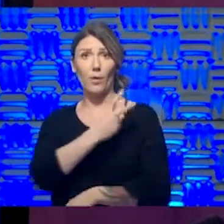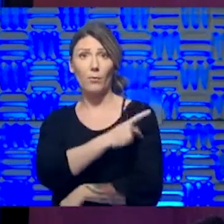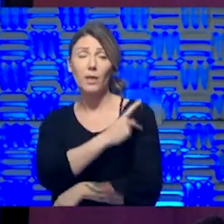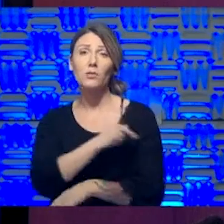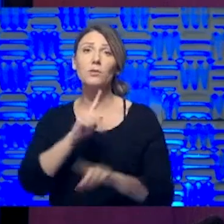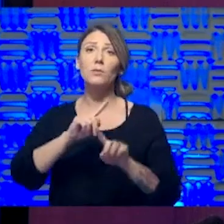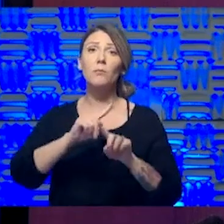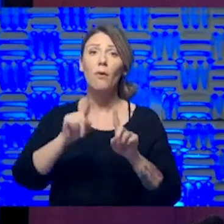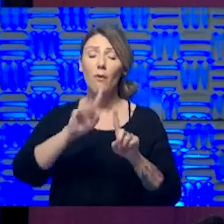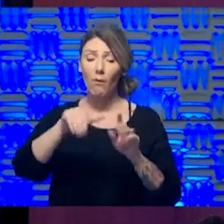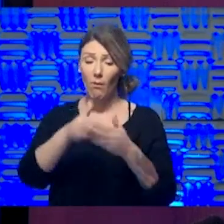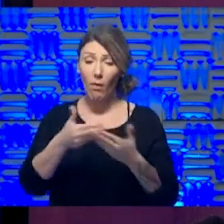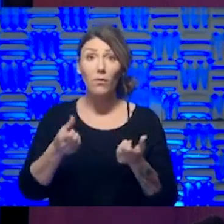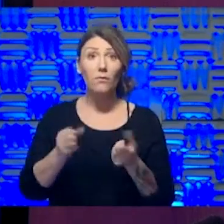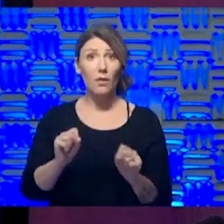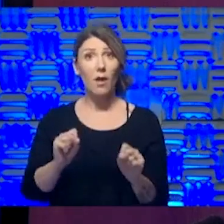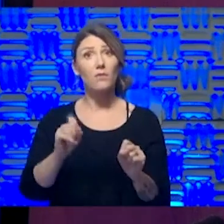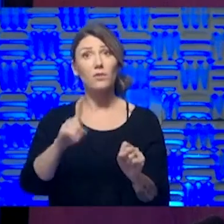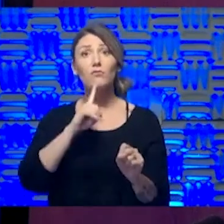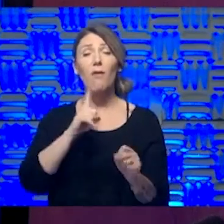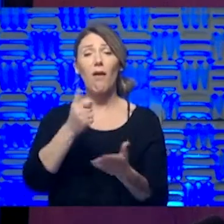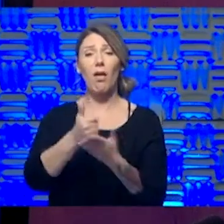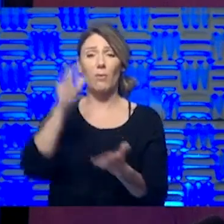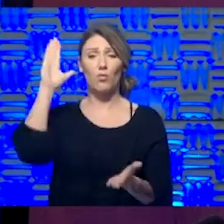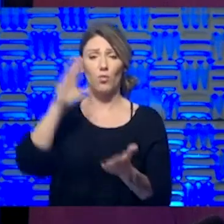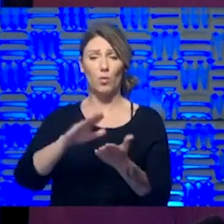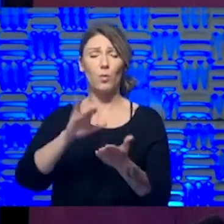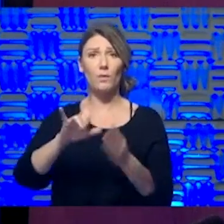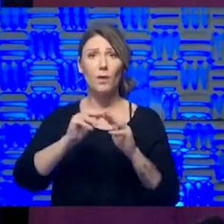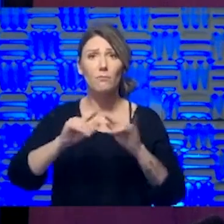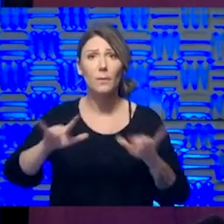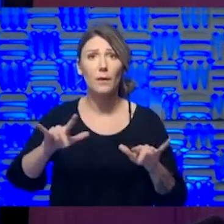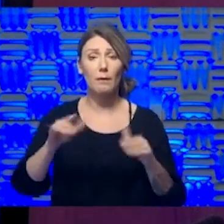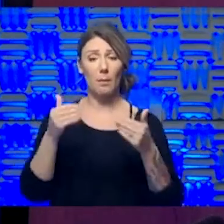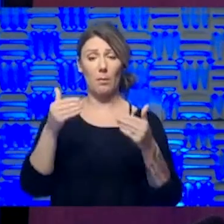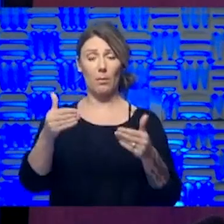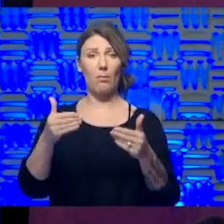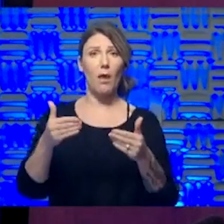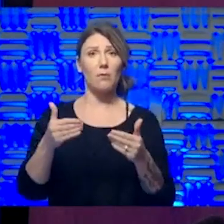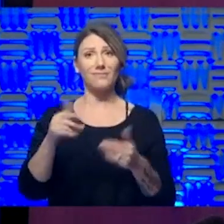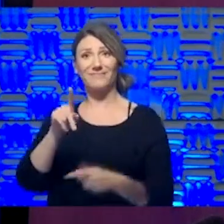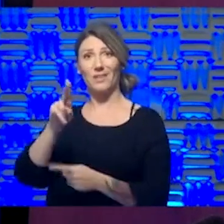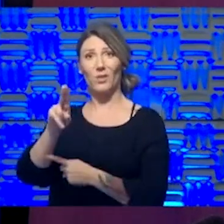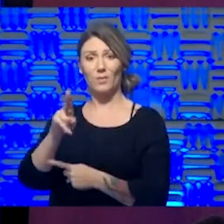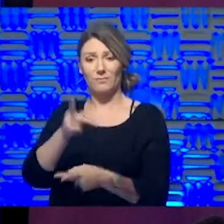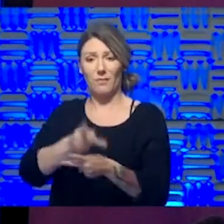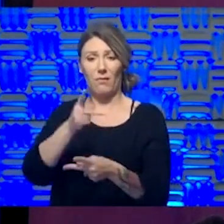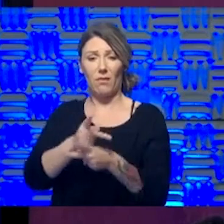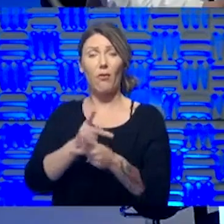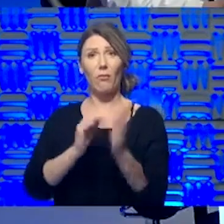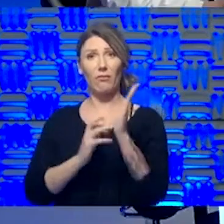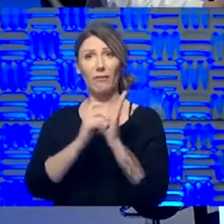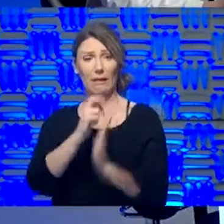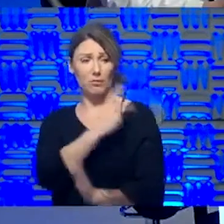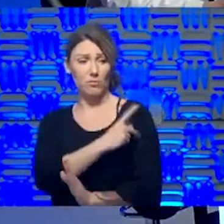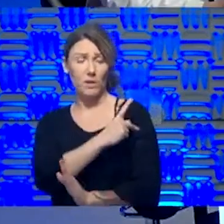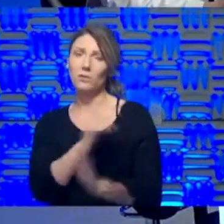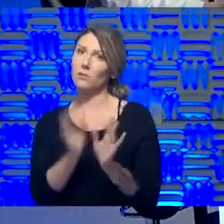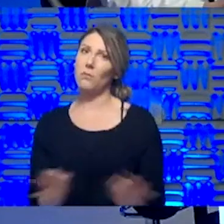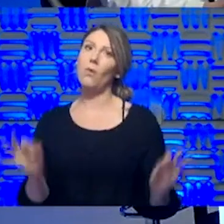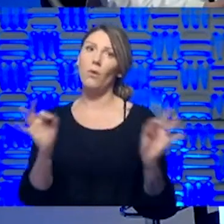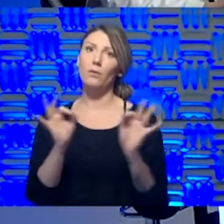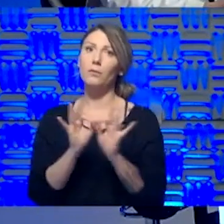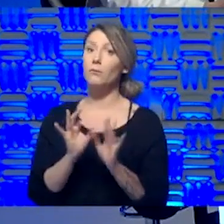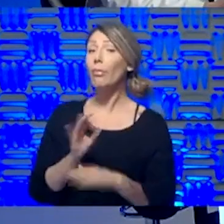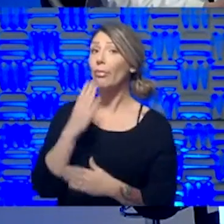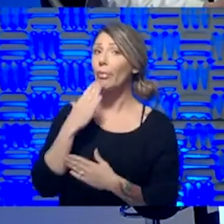reduce the spread of this infection, which allows us to be able to continue to take care of cancer patients, is especially important. And I think the good news